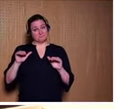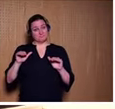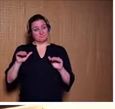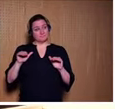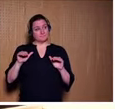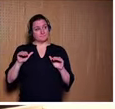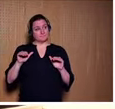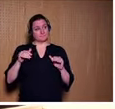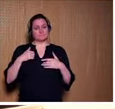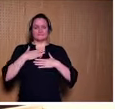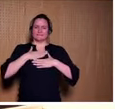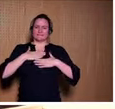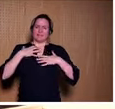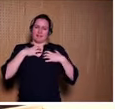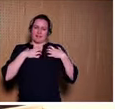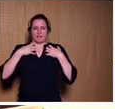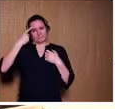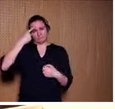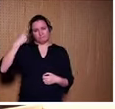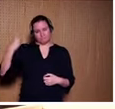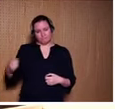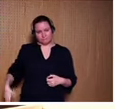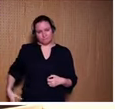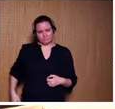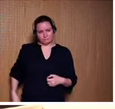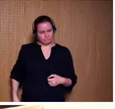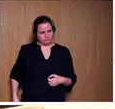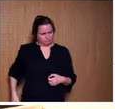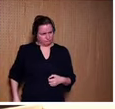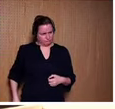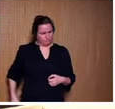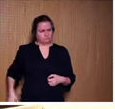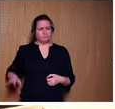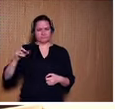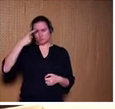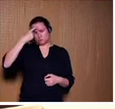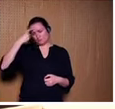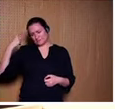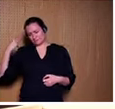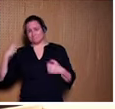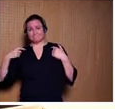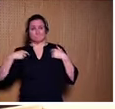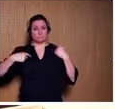love. The trauma was on two levels, the collective and the individual trauma.